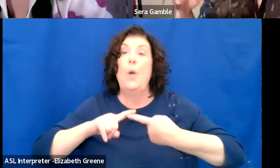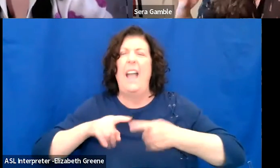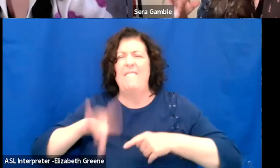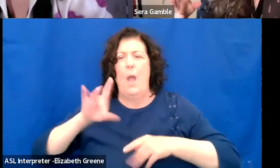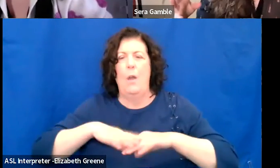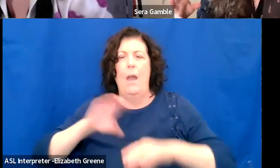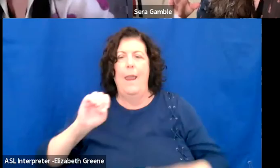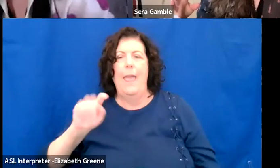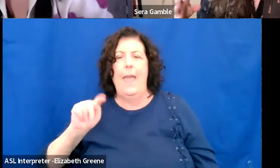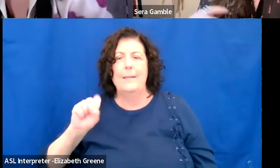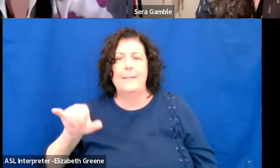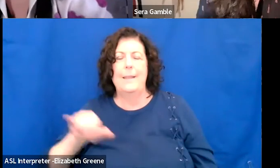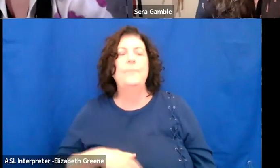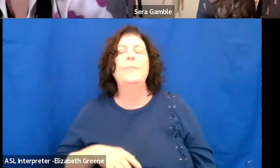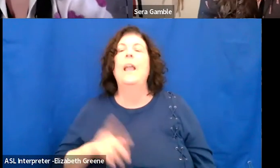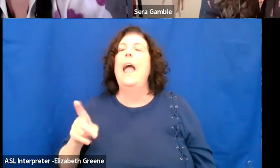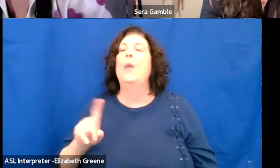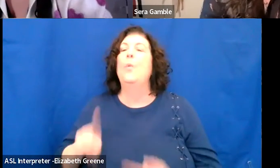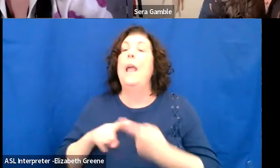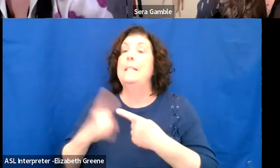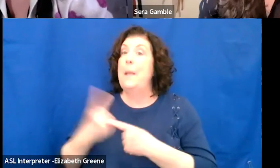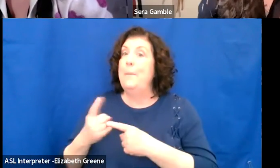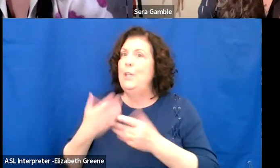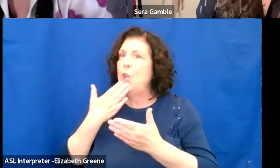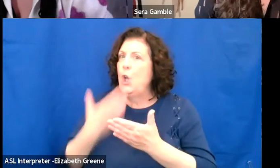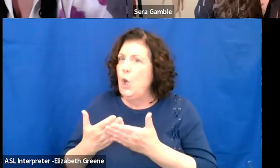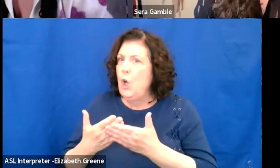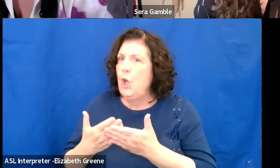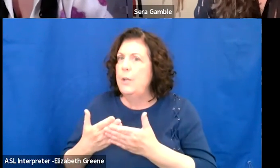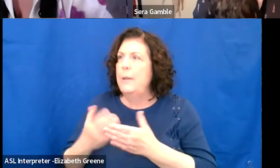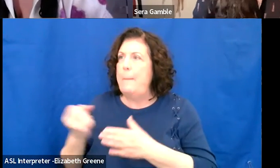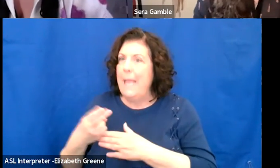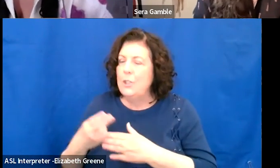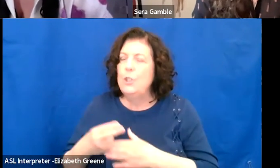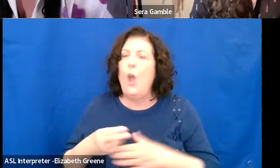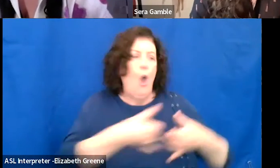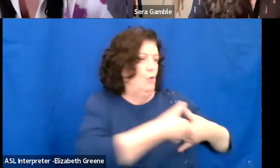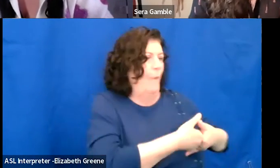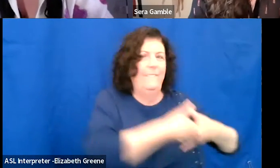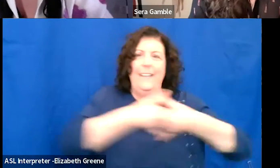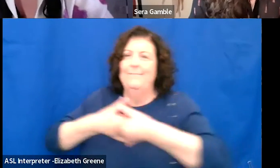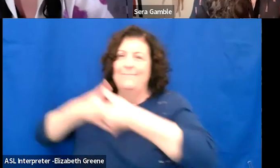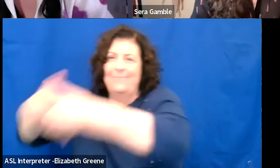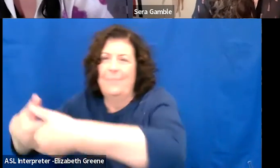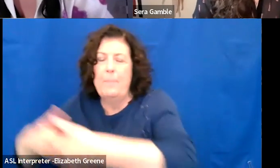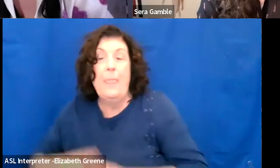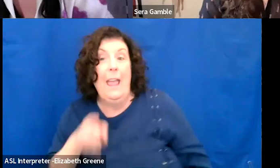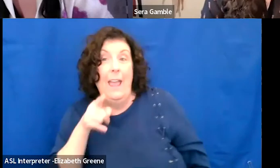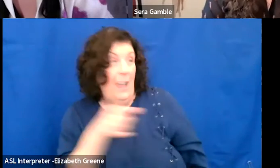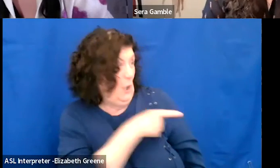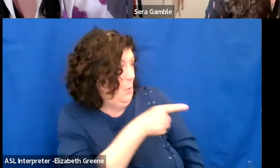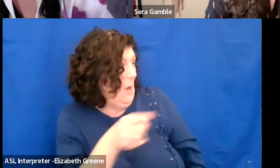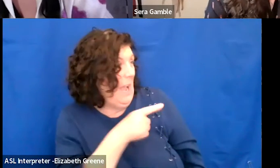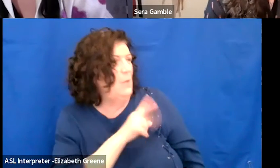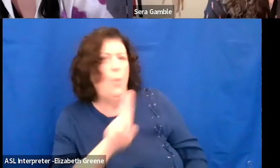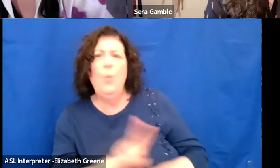to kind of keep it light. Fun and funny. You guys wear costumes too, I think. Yeah. Right? Pretty unicorn costumes. I've seen them. Mm-hmm.